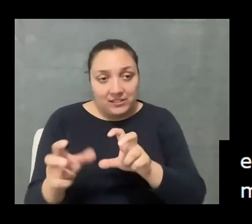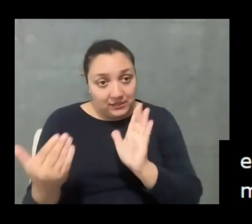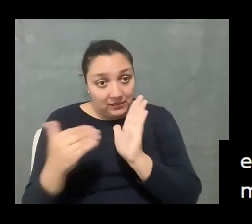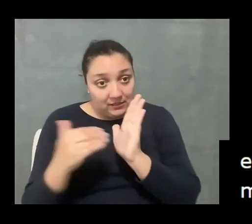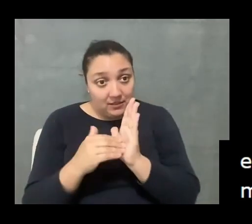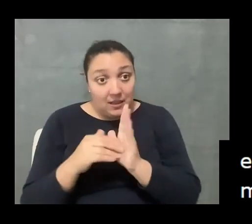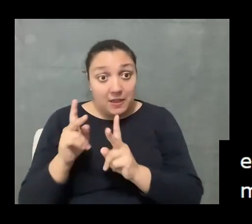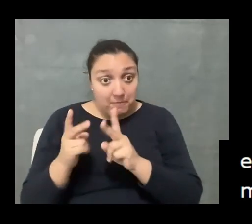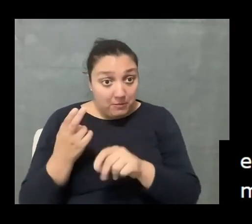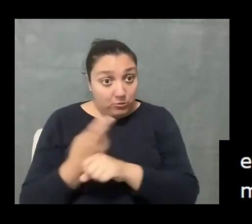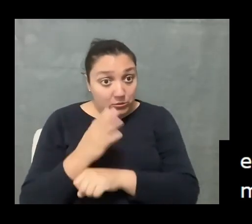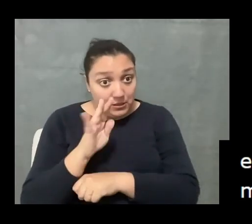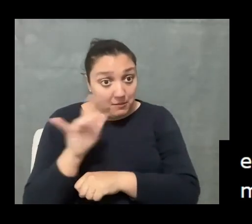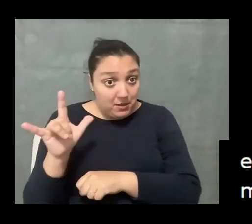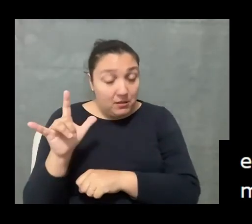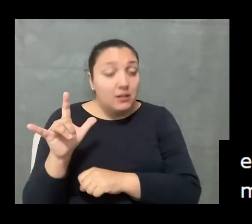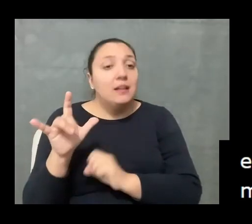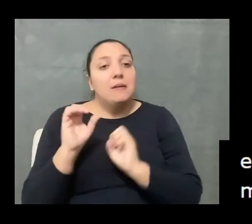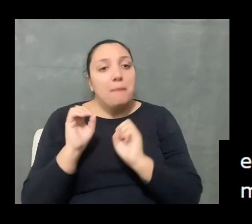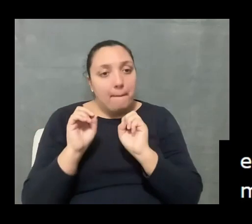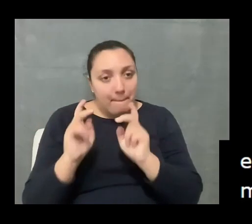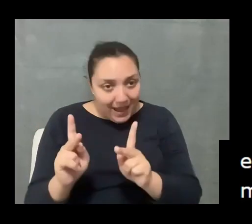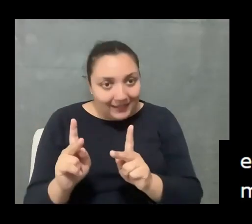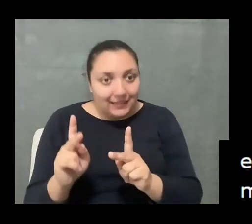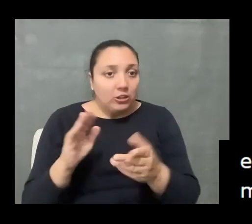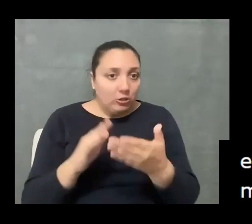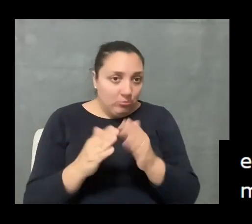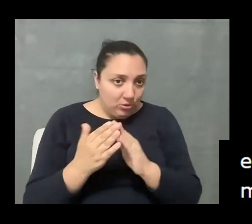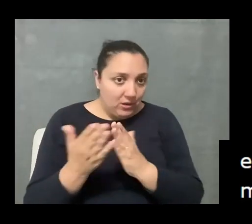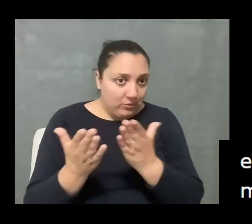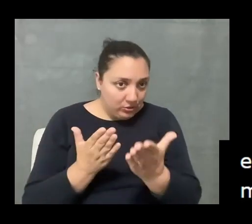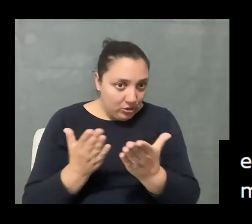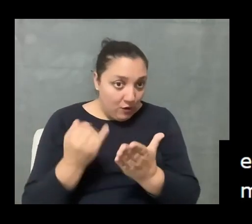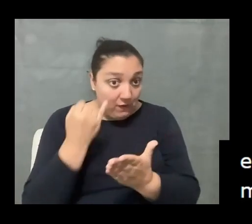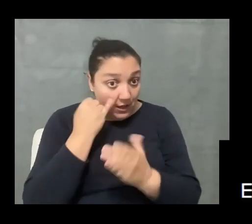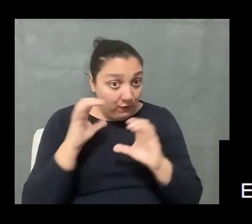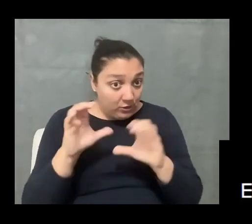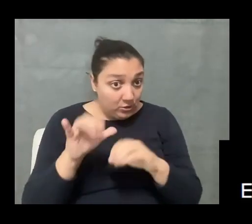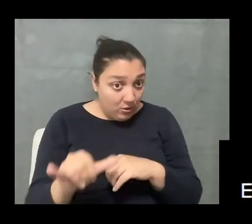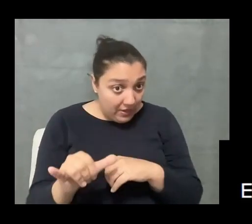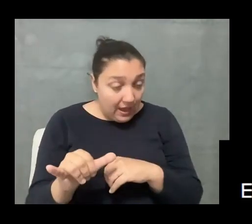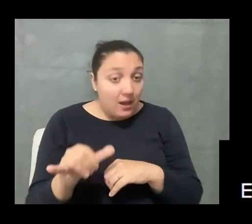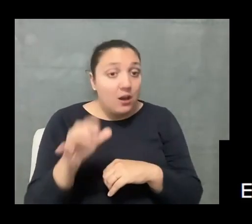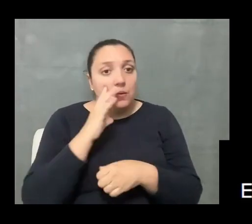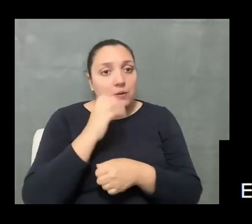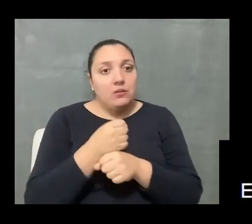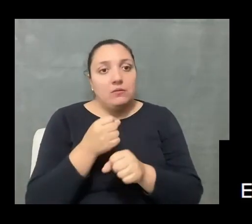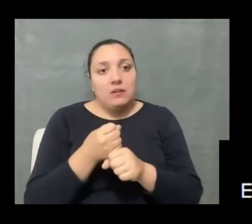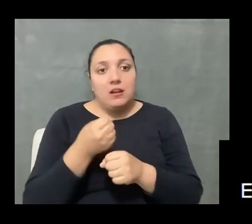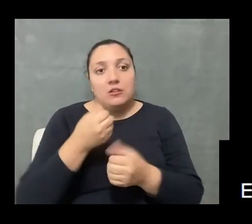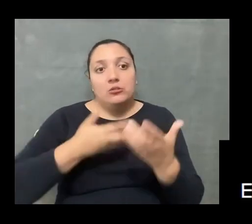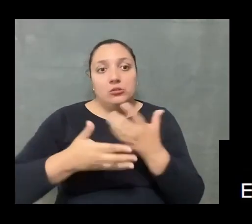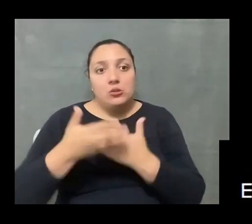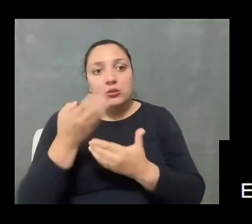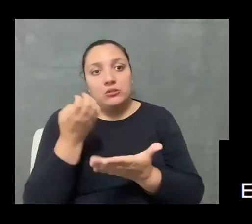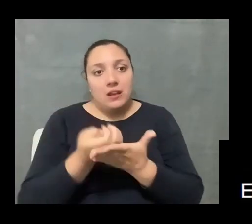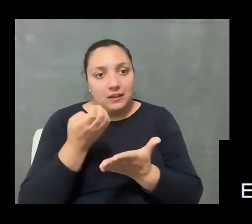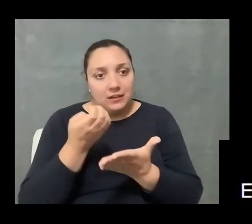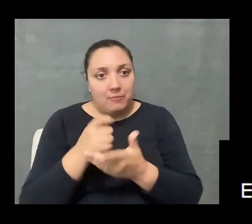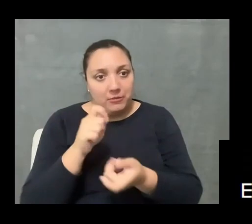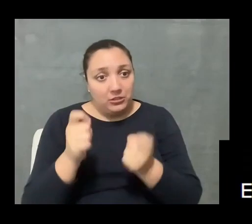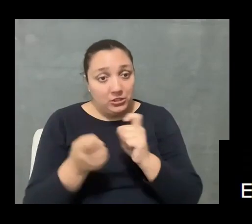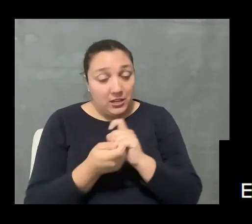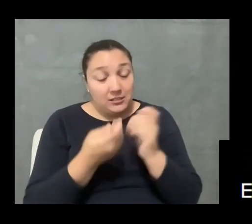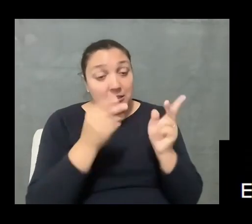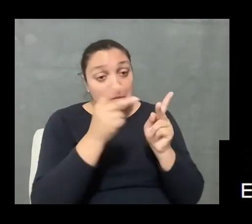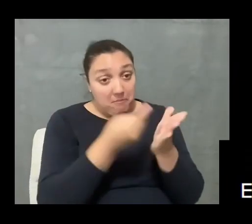bills back into the same communities we serve. If we can do that, we can start to create a socioeconomic change where the money coming in is not just